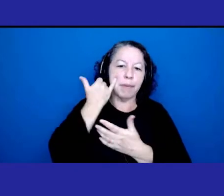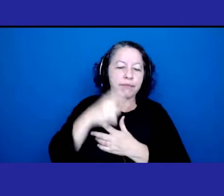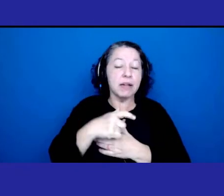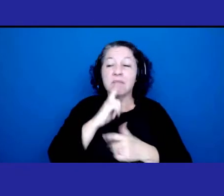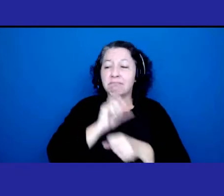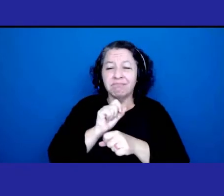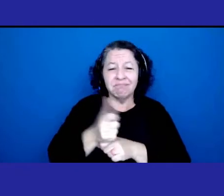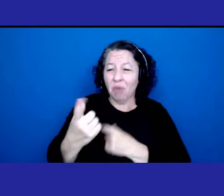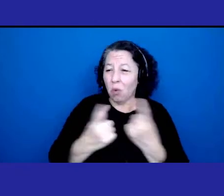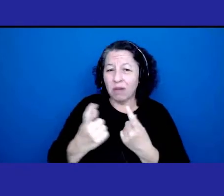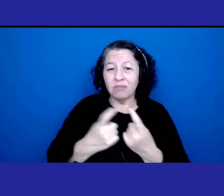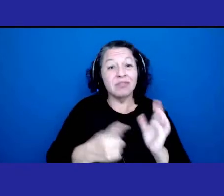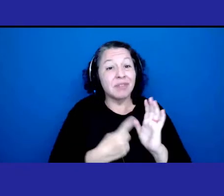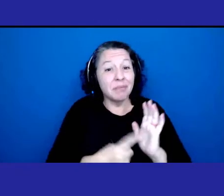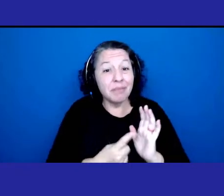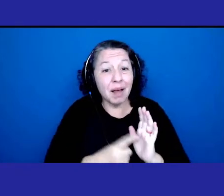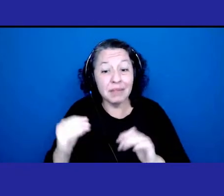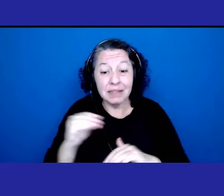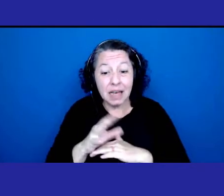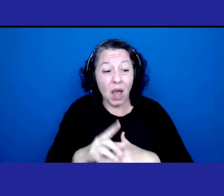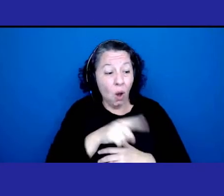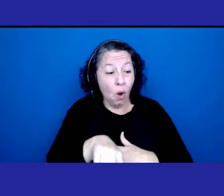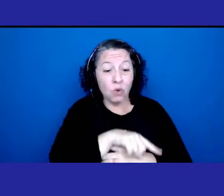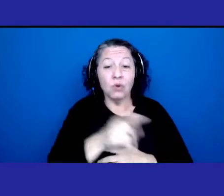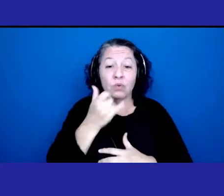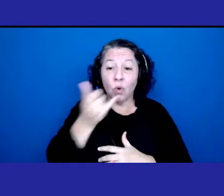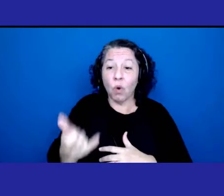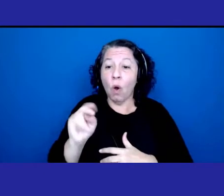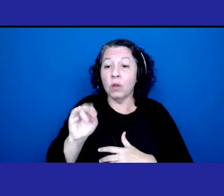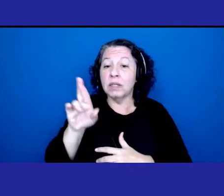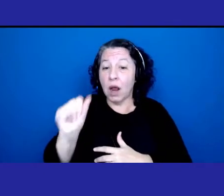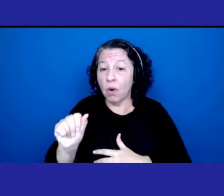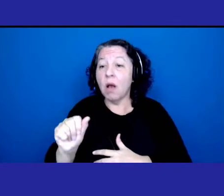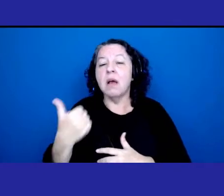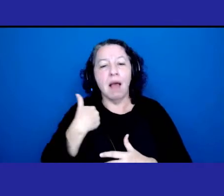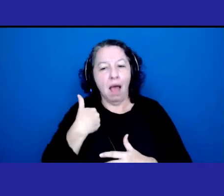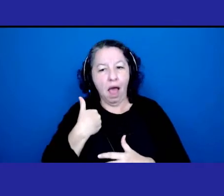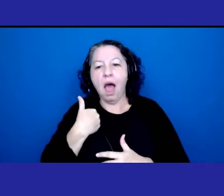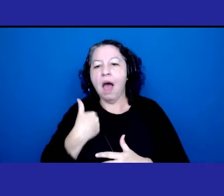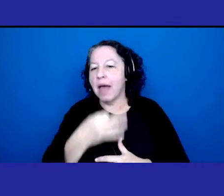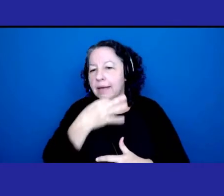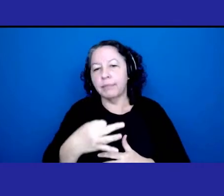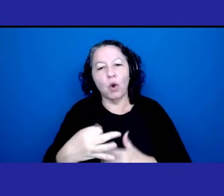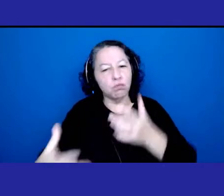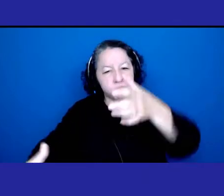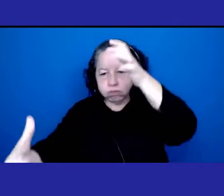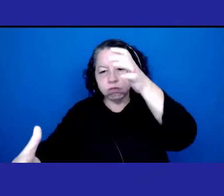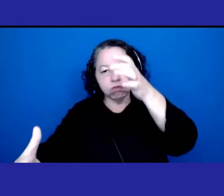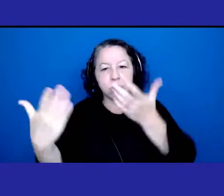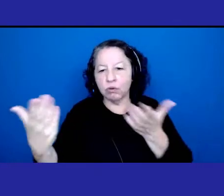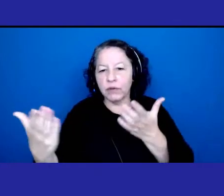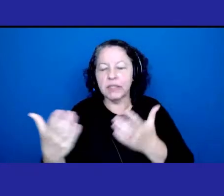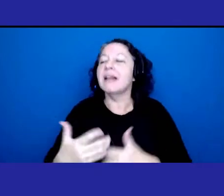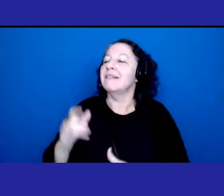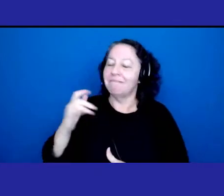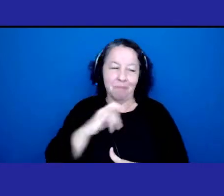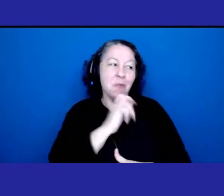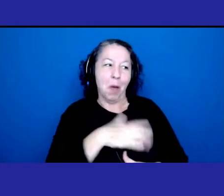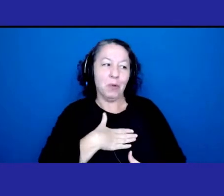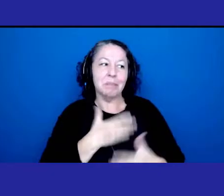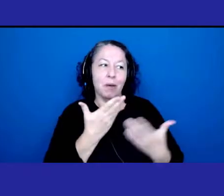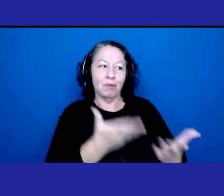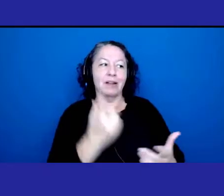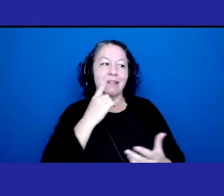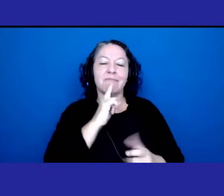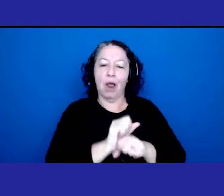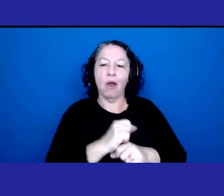like sometimes the counselors can call Natera, and they do have expert services available. Yeah, that was my recollections, which I think is very helpful, so. All right,